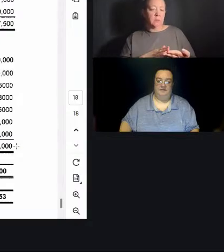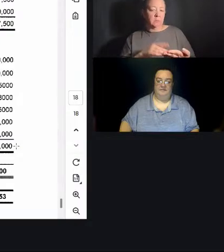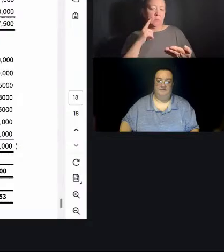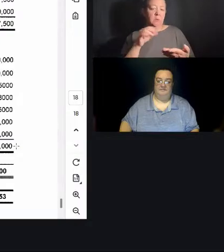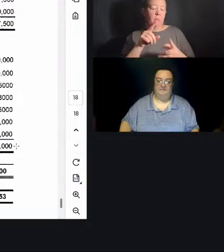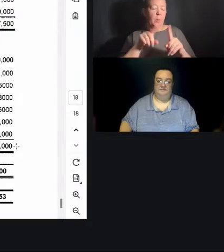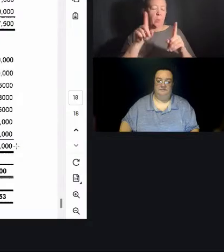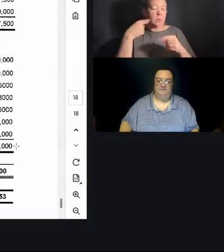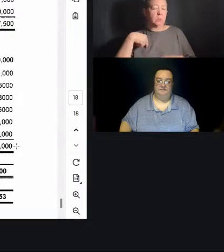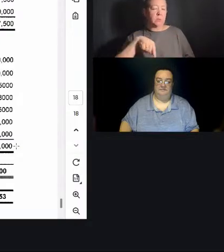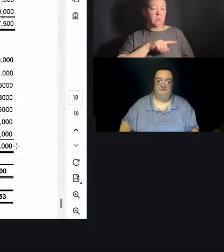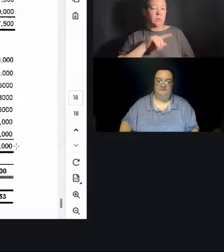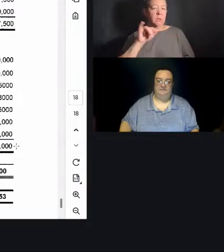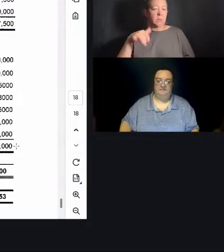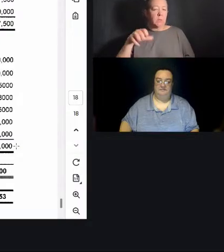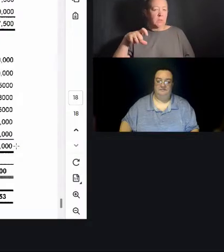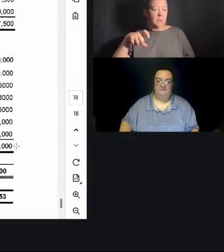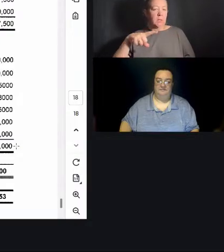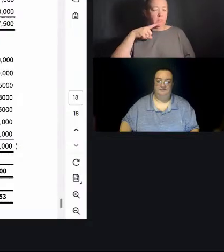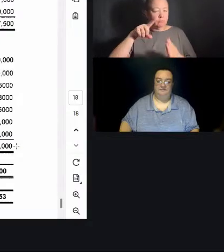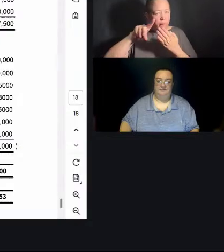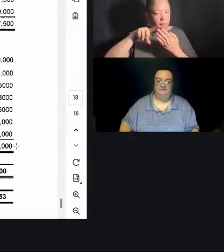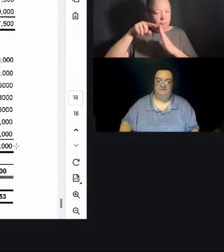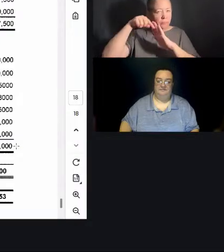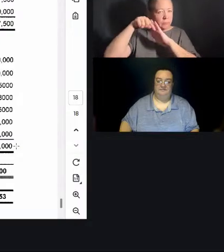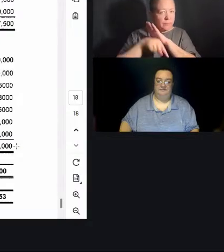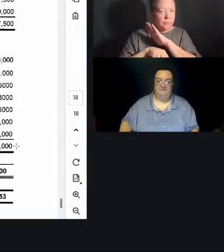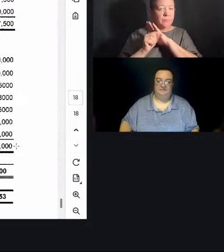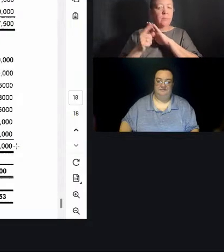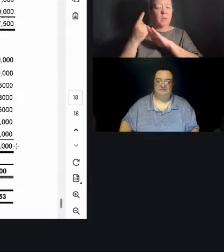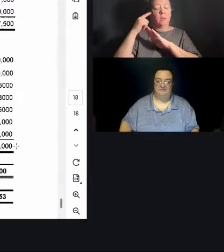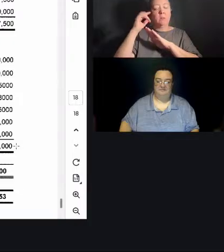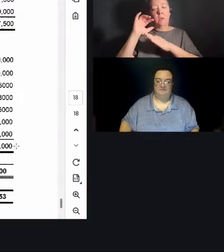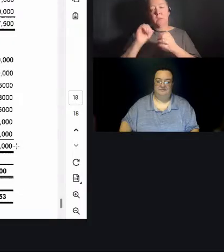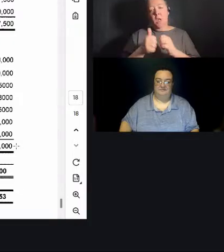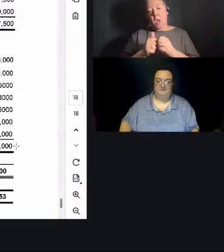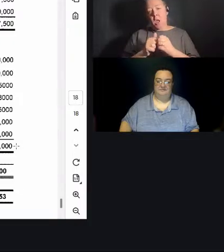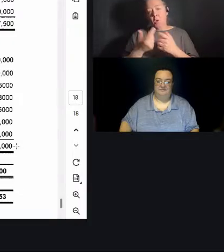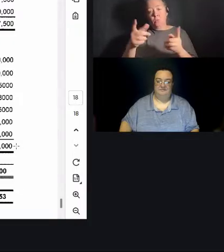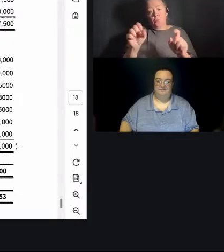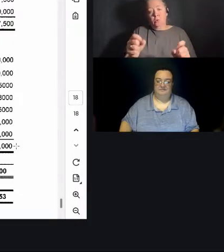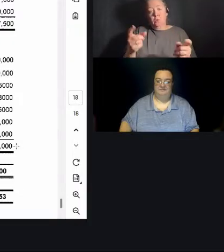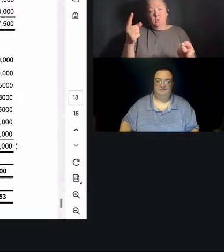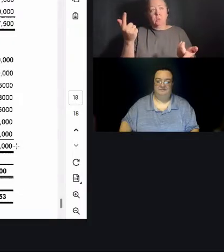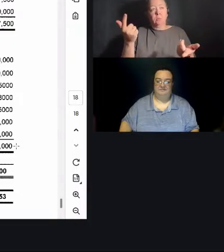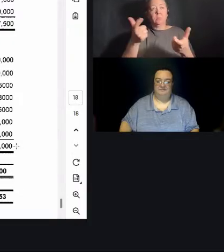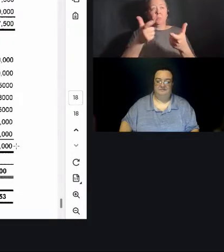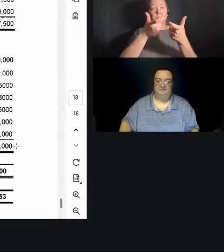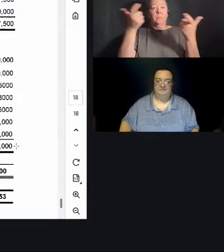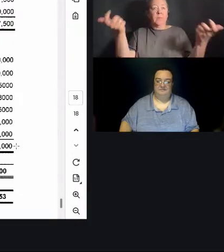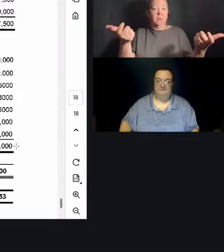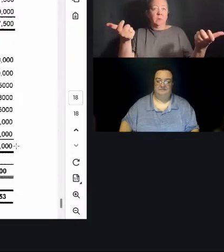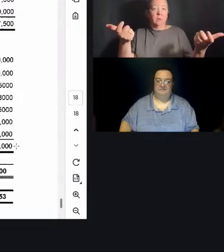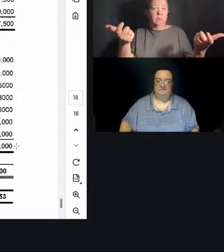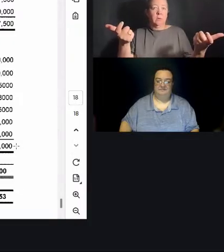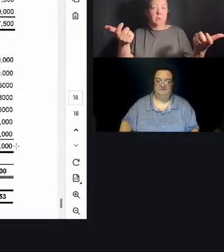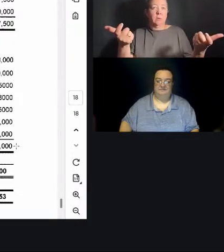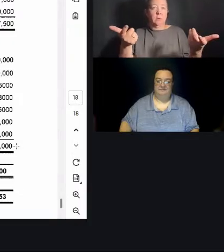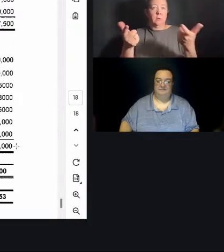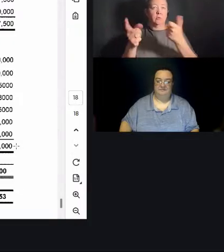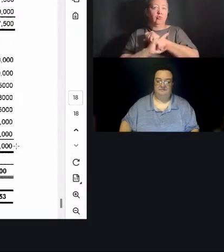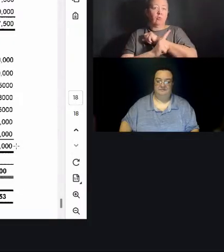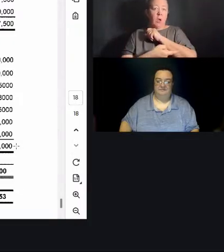that. But that would be, a way that you could give a bigger trash can without expecting